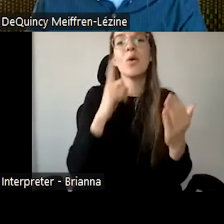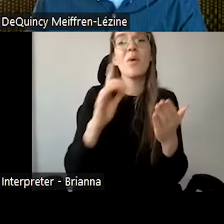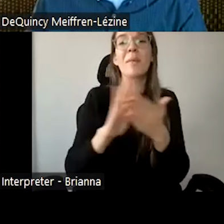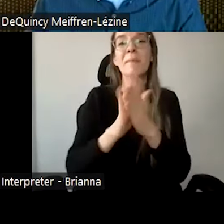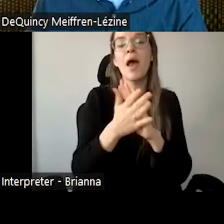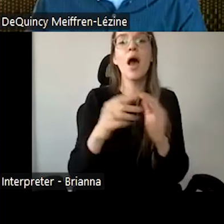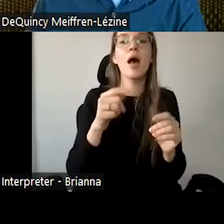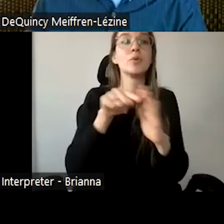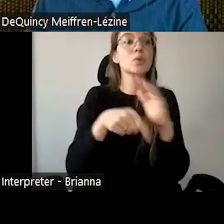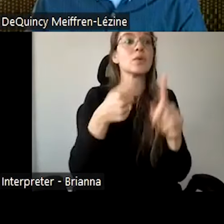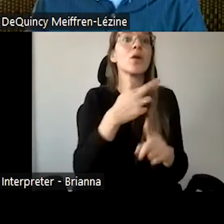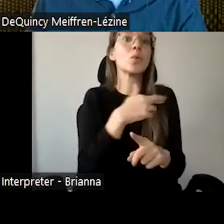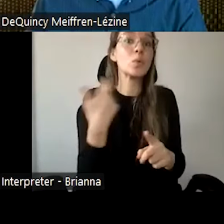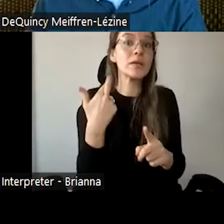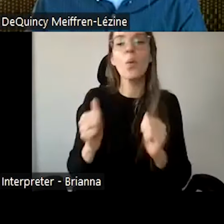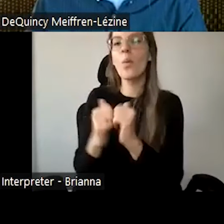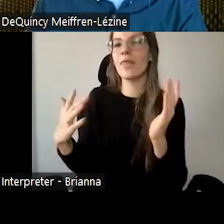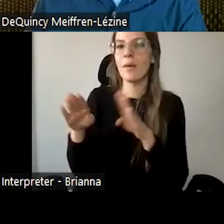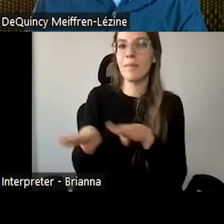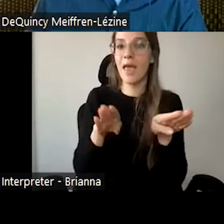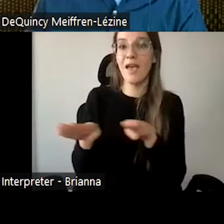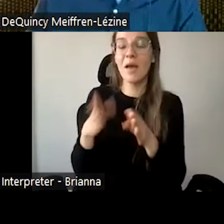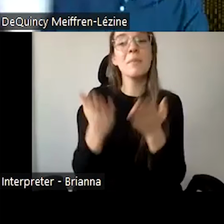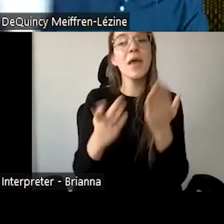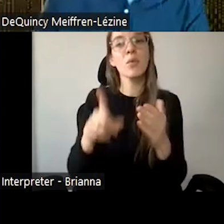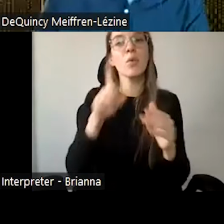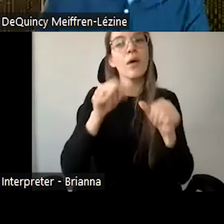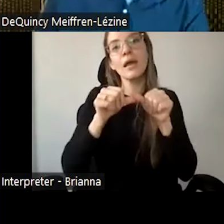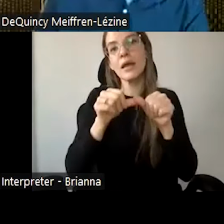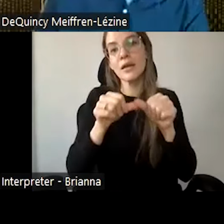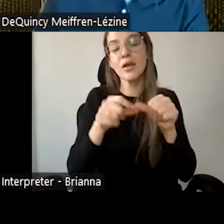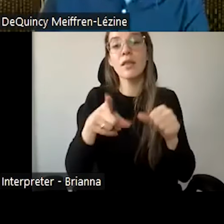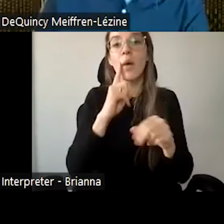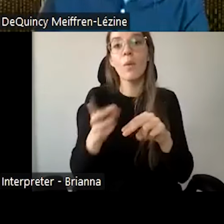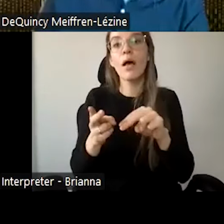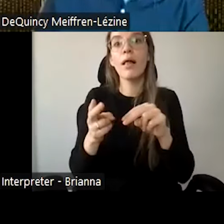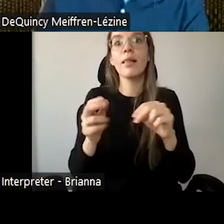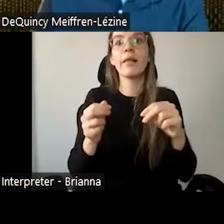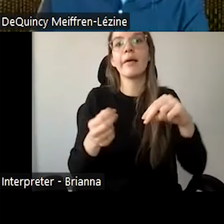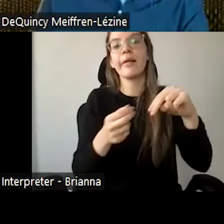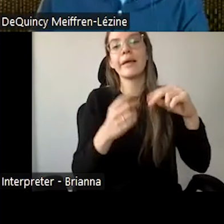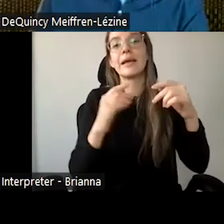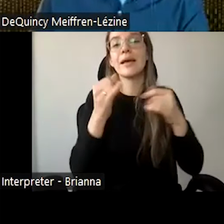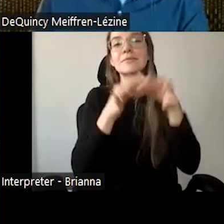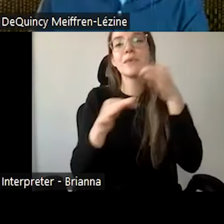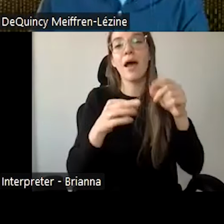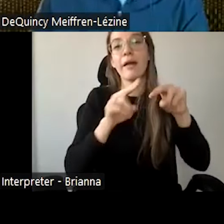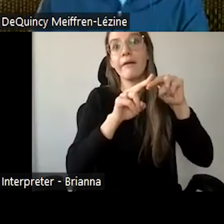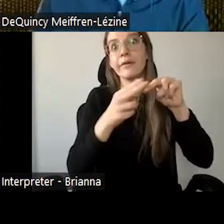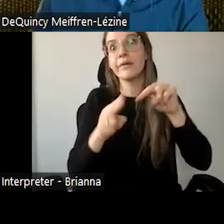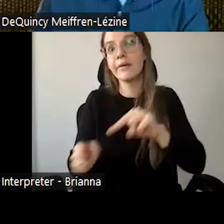without behavior, and perhaps continue having them move back in the direction of